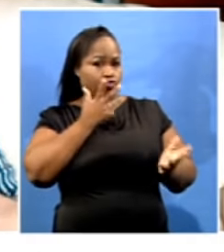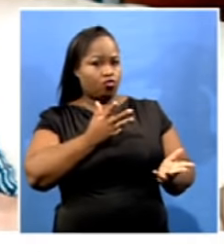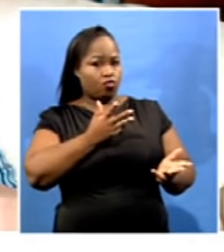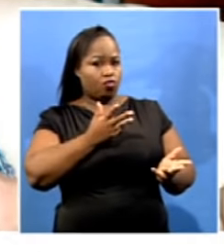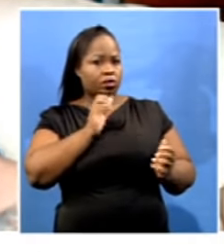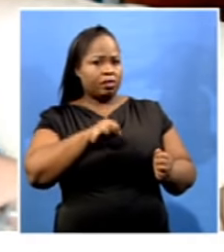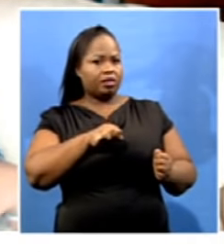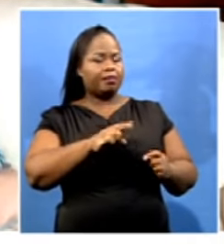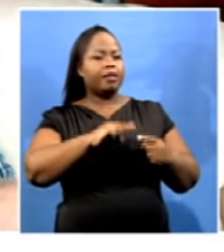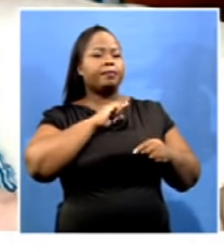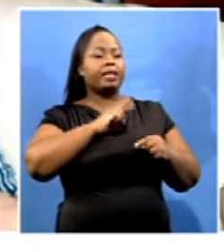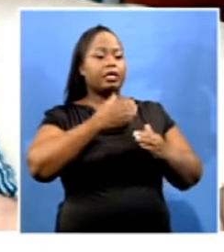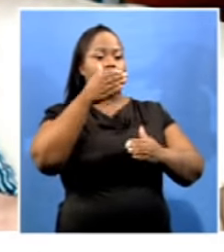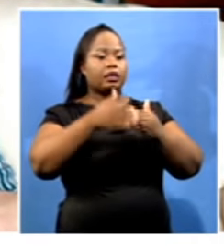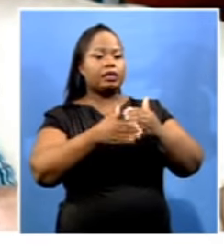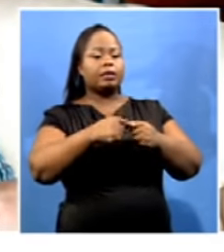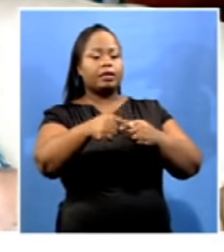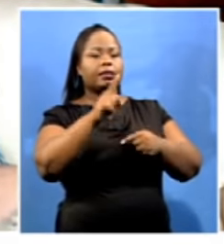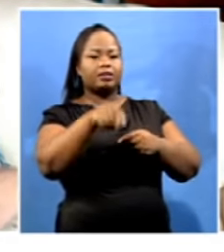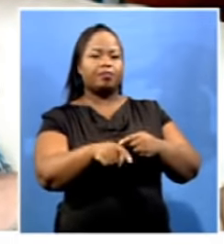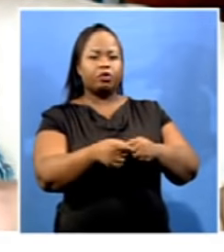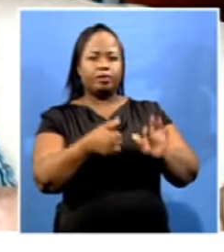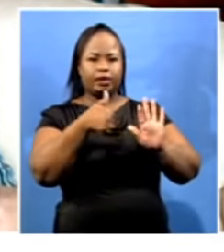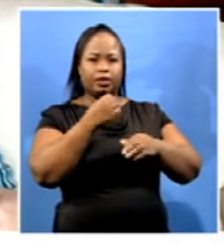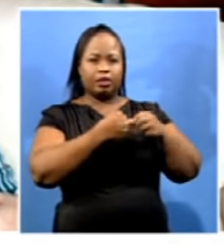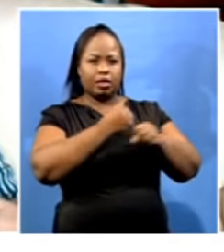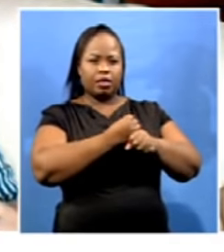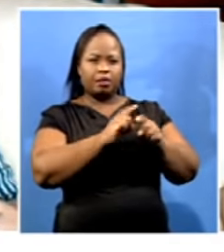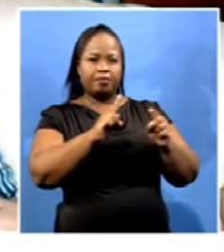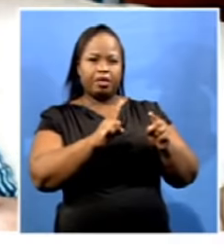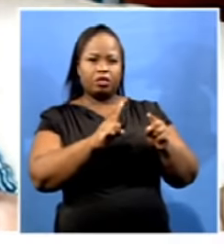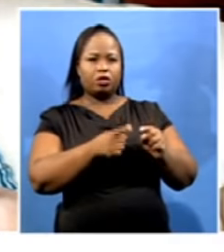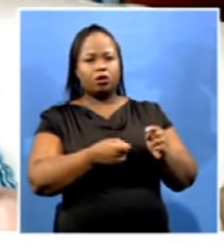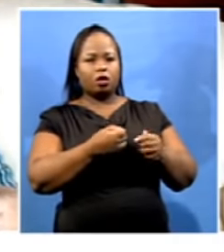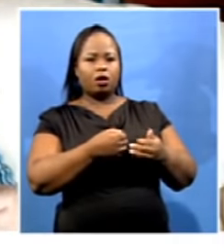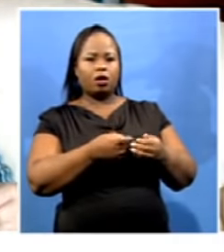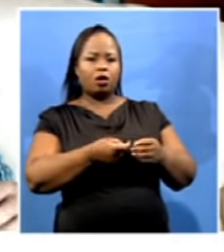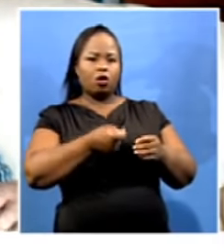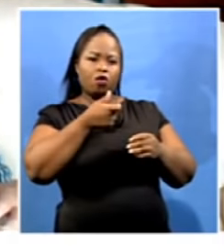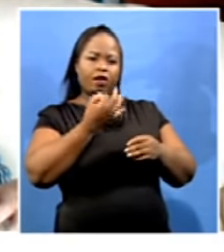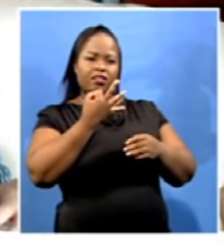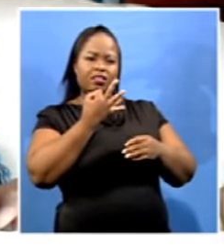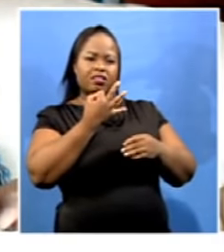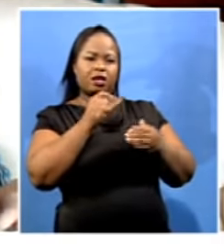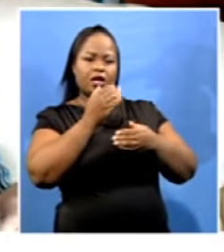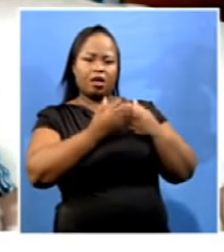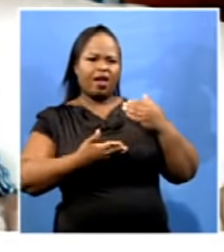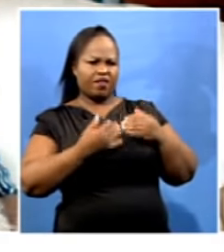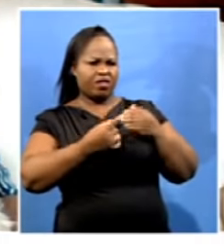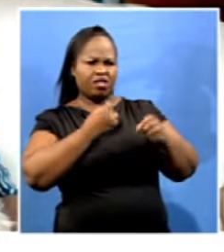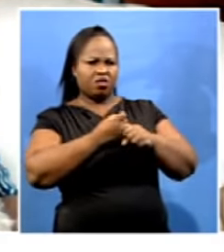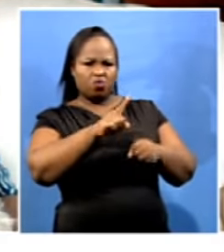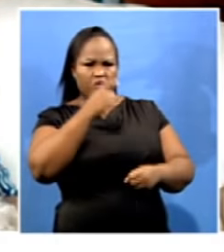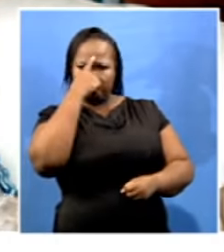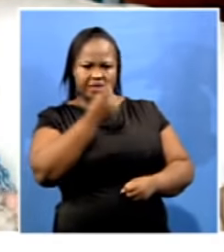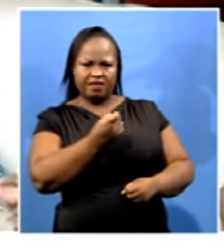to 6 years, so he's served just over half of that. You obviously don't believe that this is